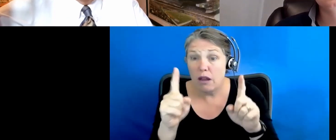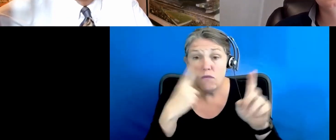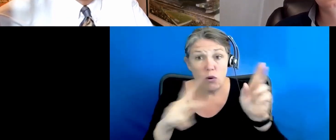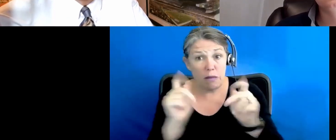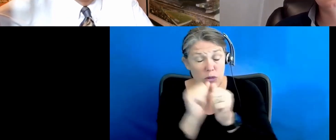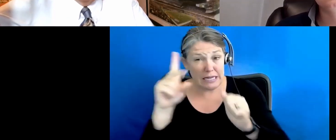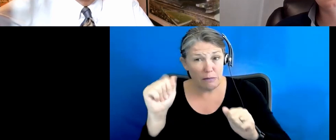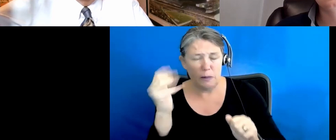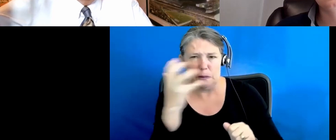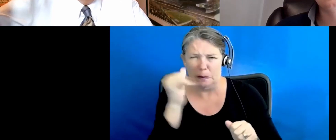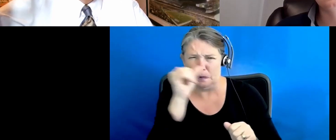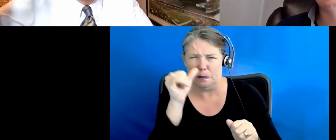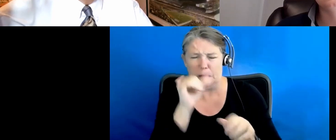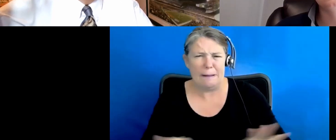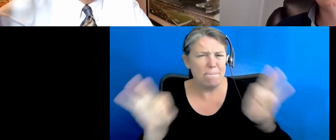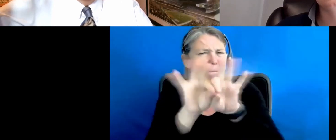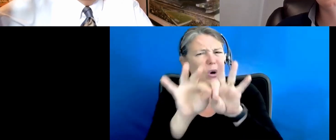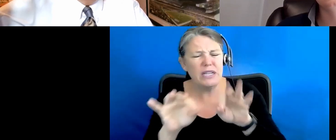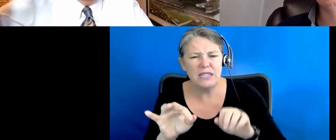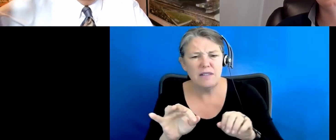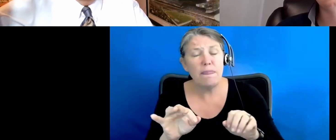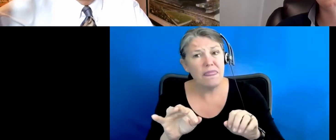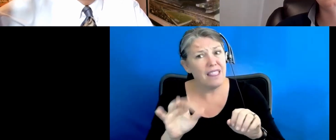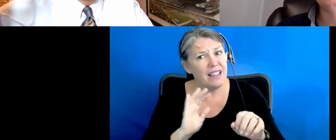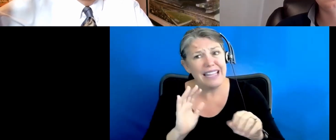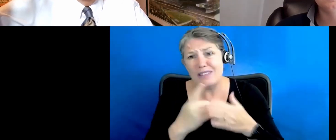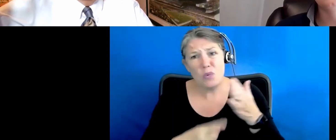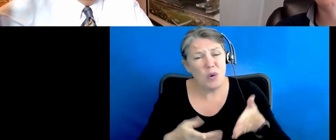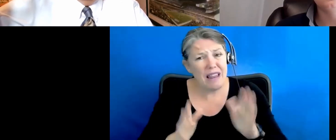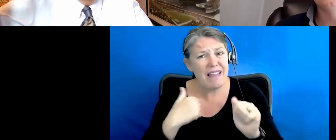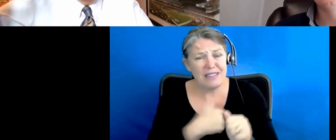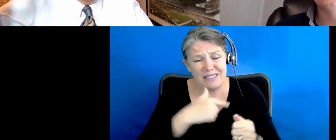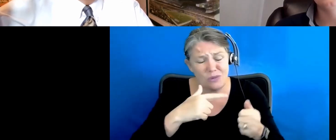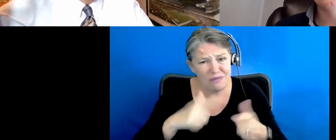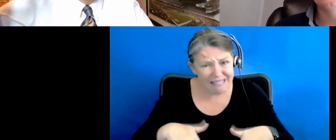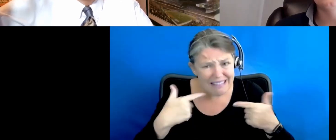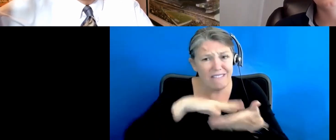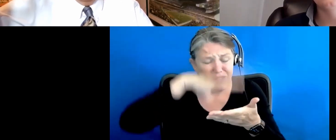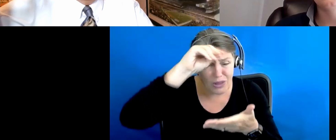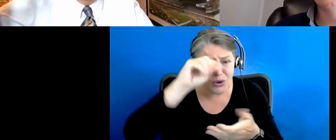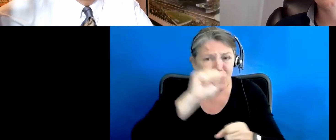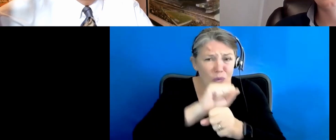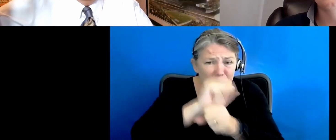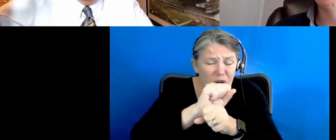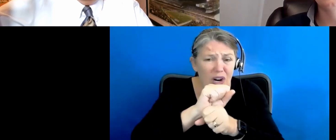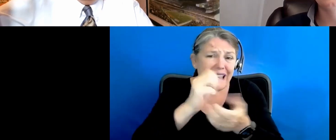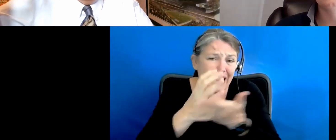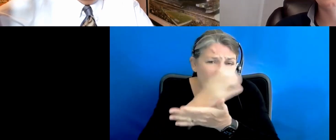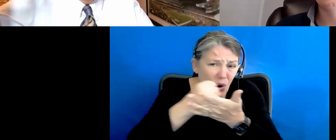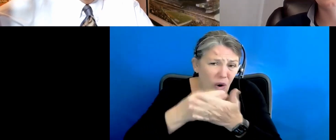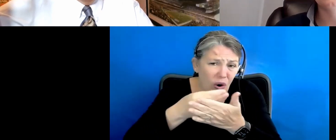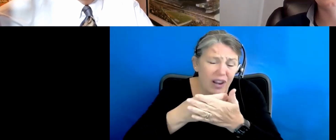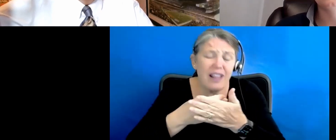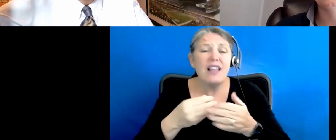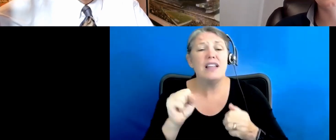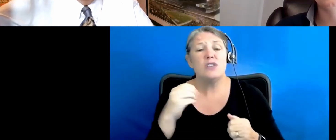disabilities. It is truly the predicate to our ability to live, our ability to learn, our ability to work and earn.